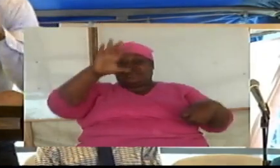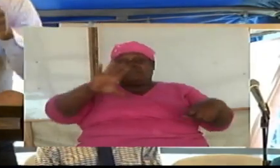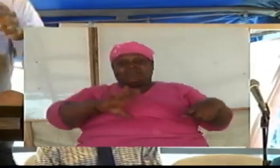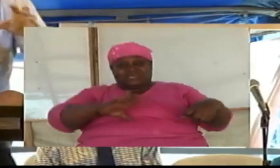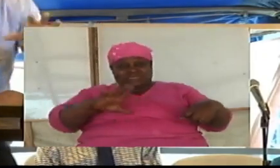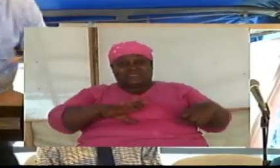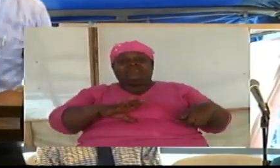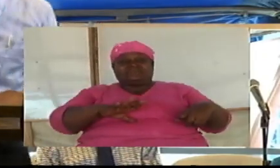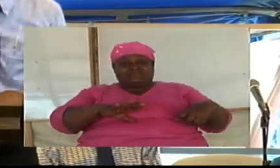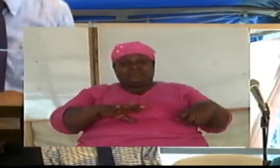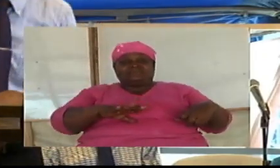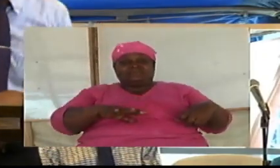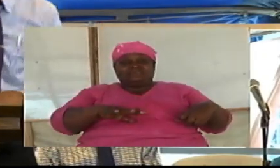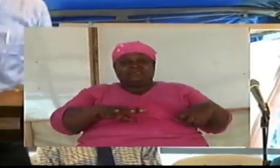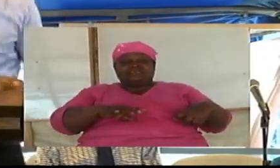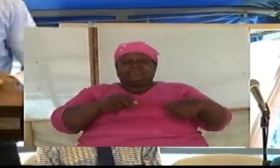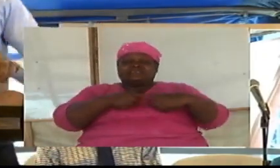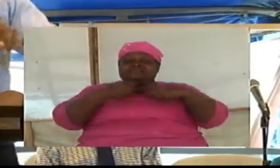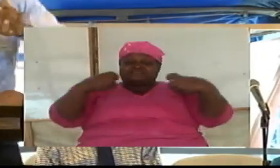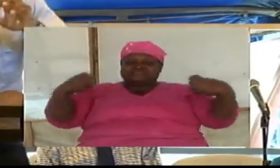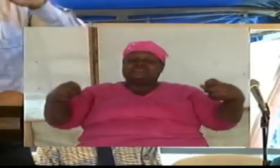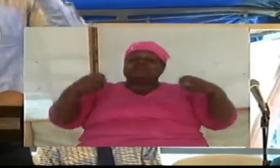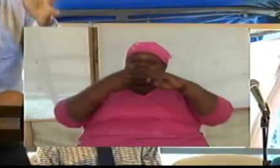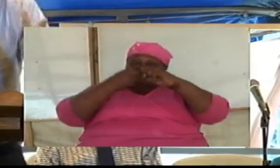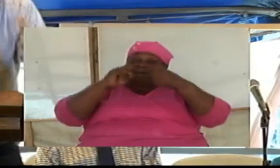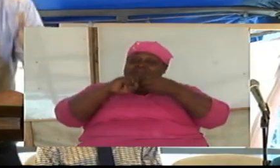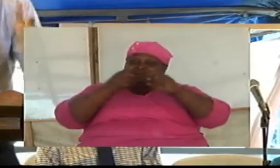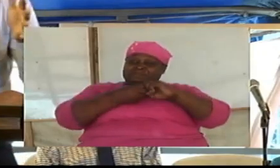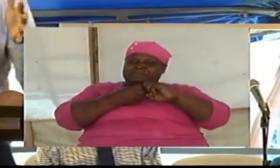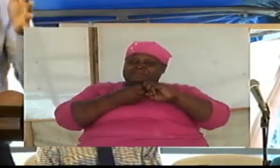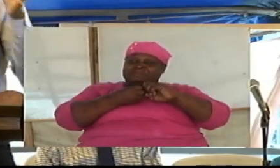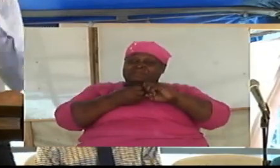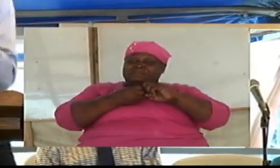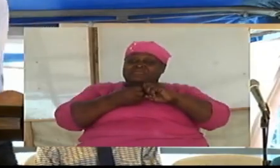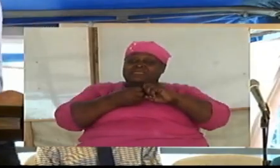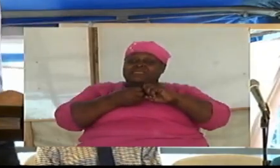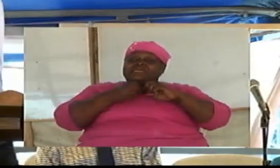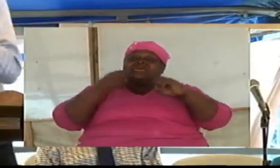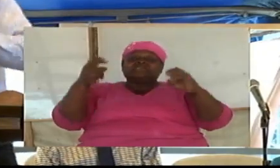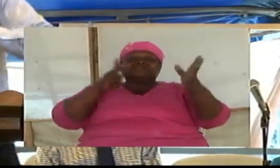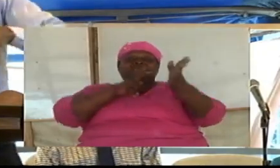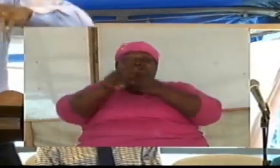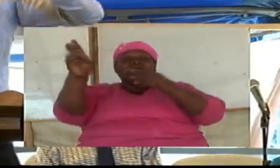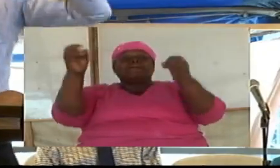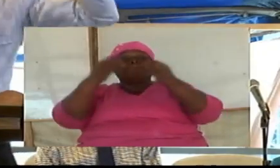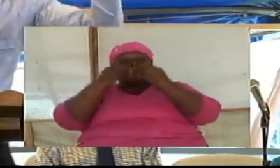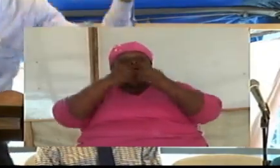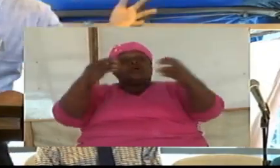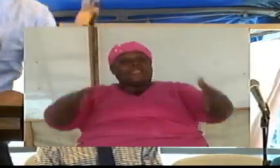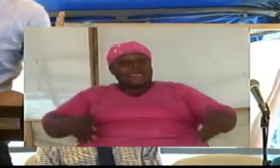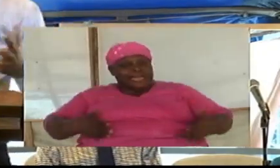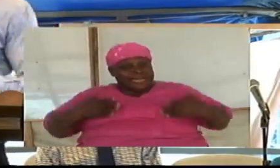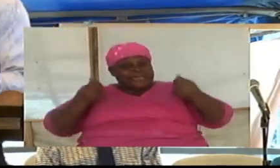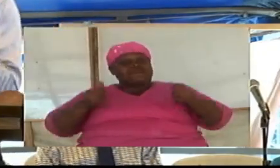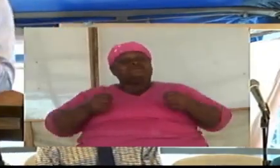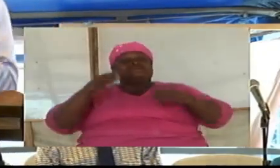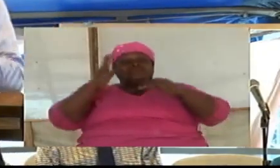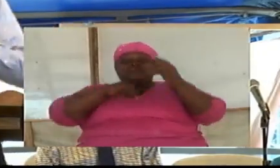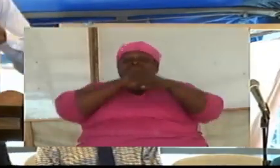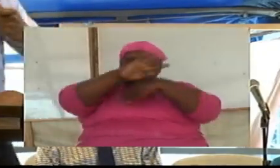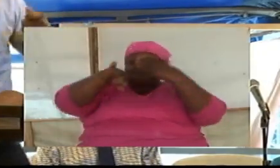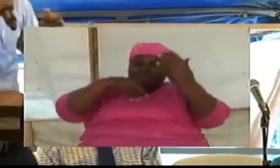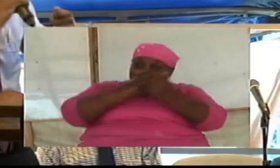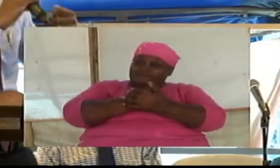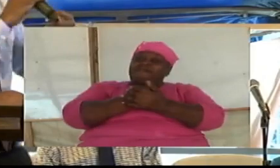sin crisis. Praise the Lord Jesus. Now, sin has claimed more lives than all the pandemics